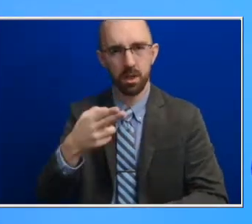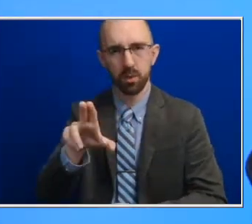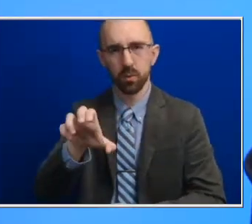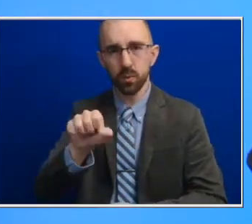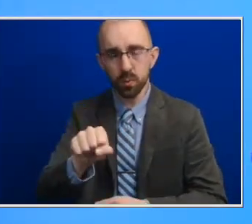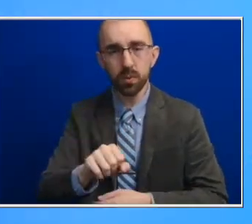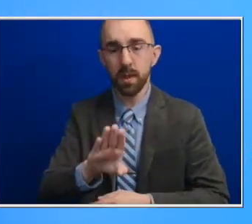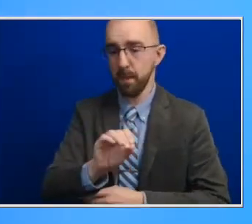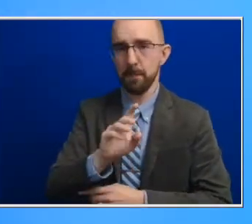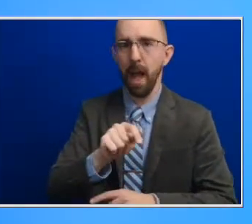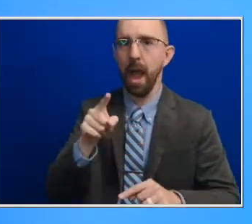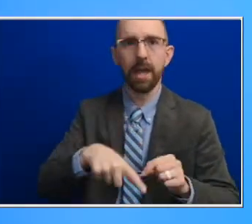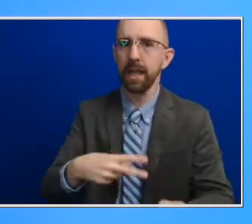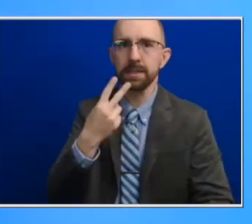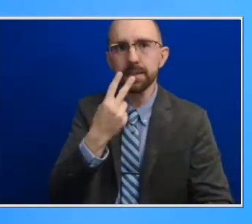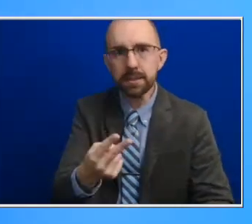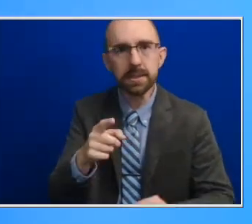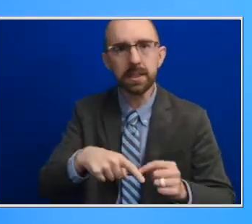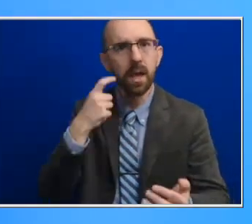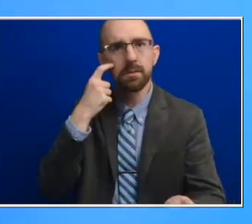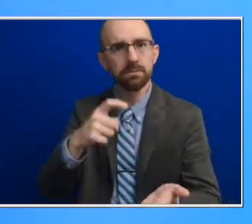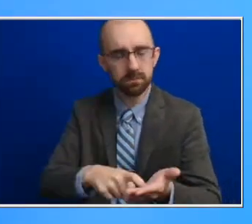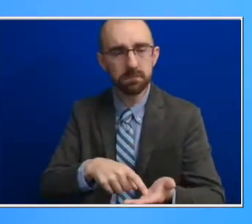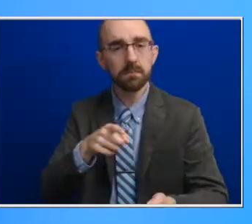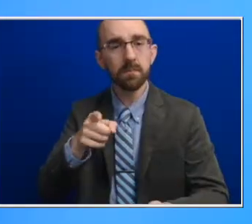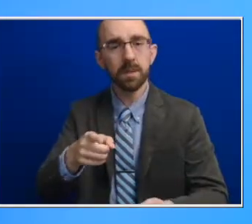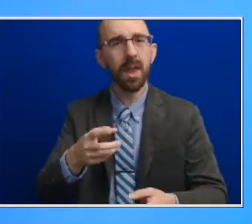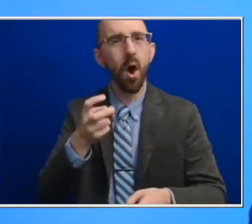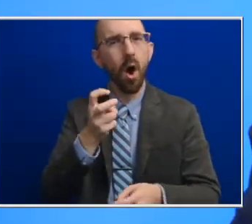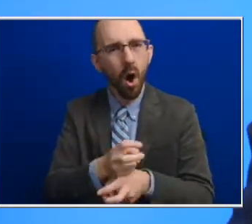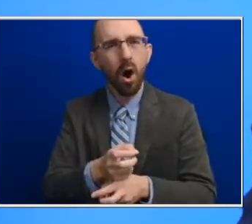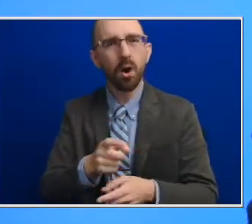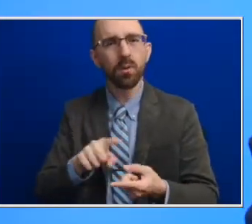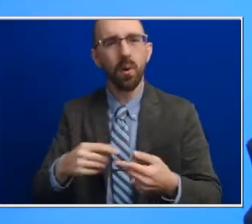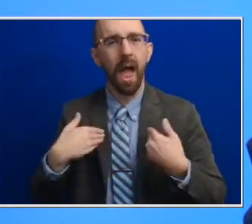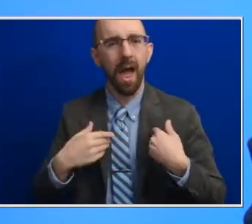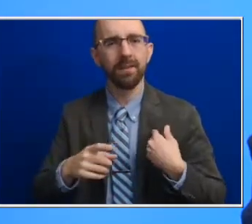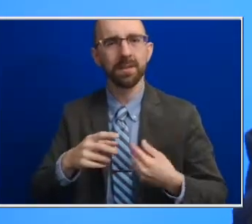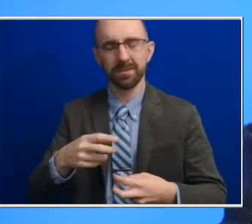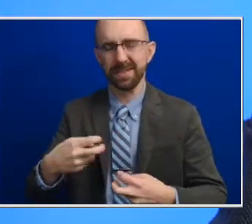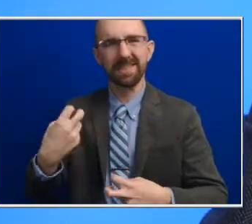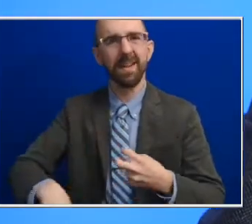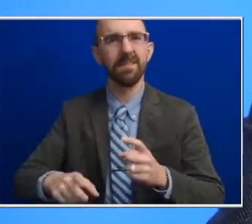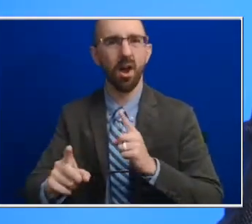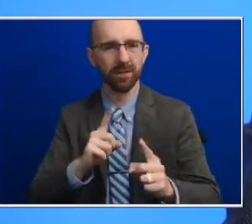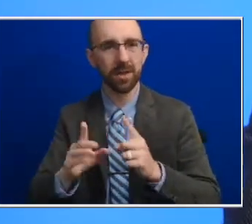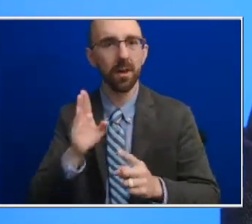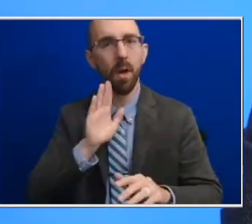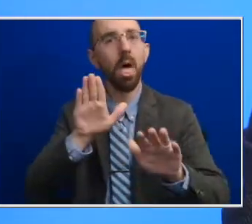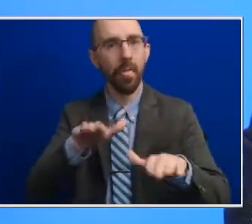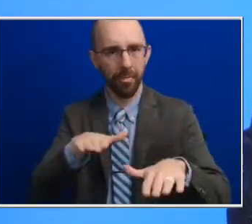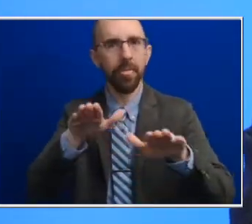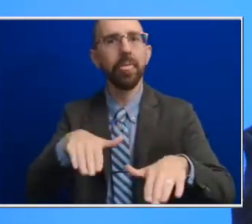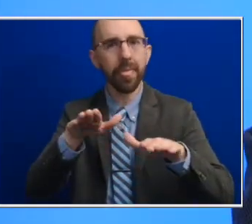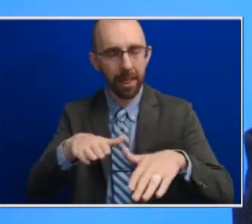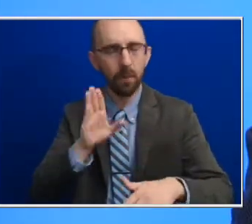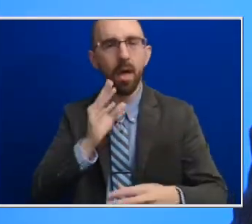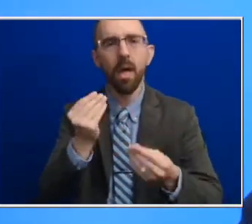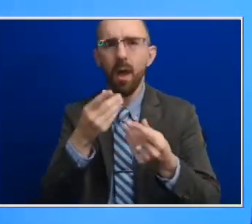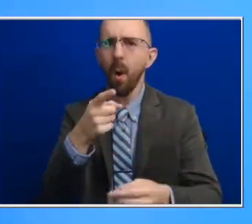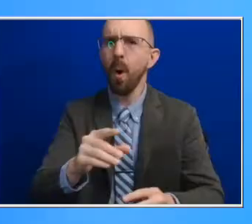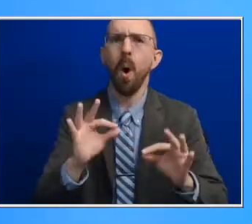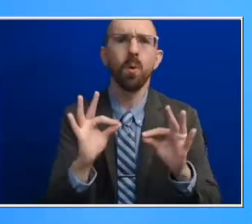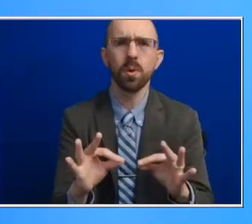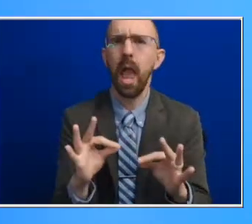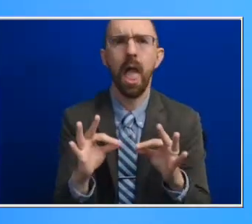pick up on, the chatbot is unlikely going to have a hard conversation. It's generally going to be sycophantic. It's going to be telling you that you're okay, that you're